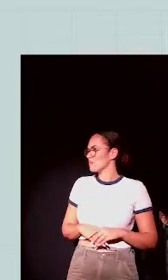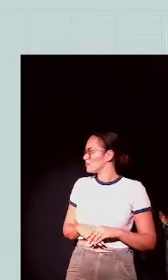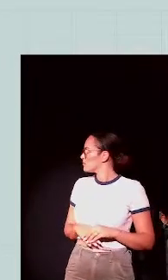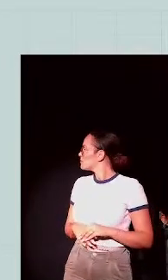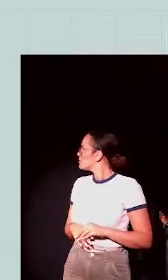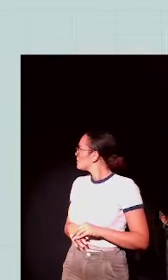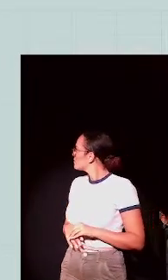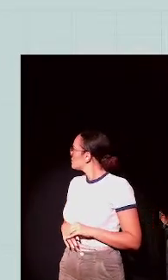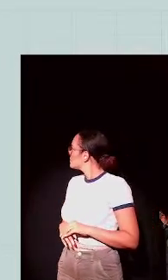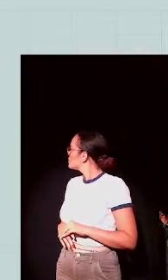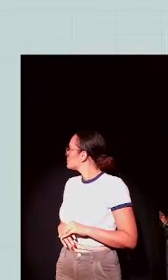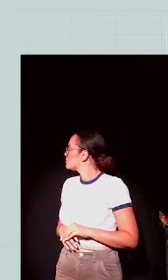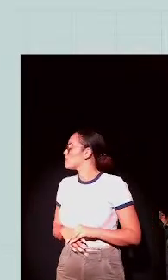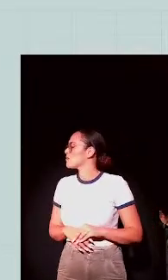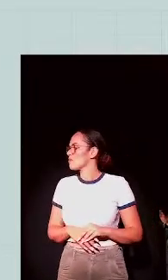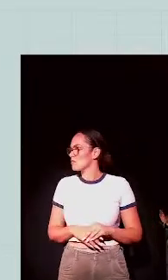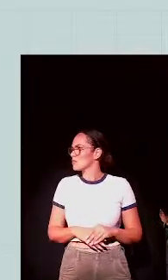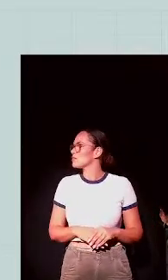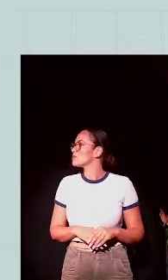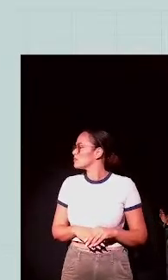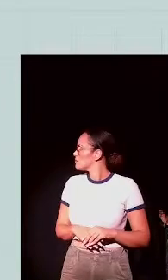Lita.